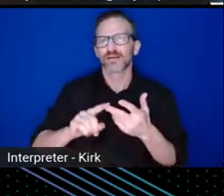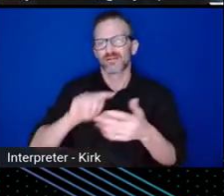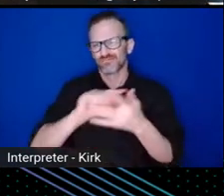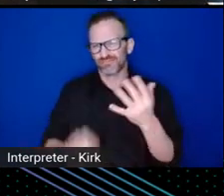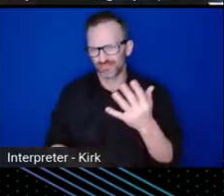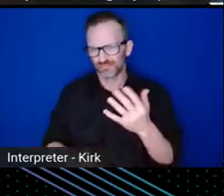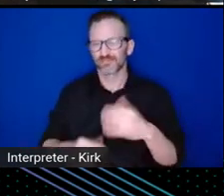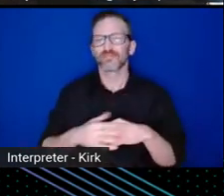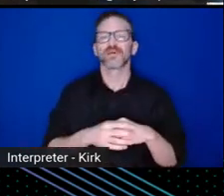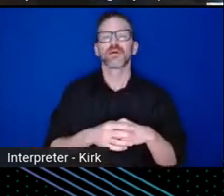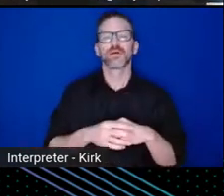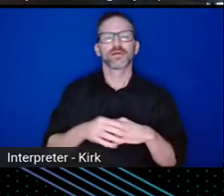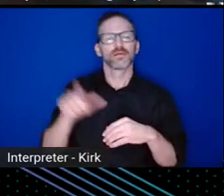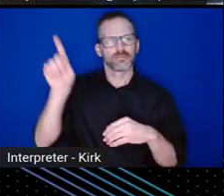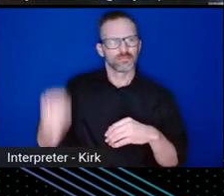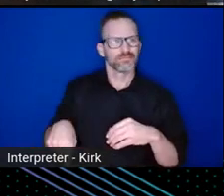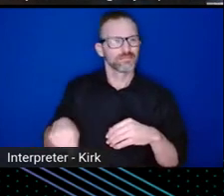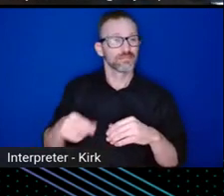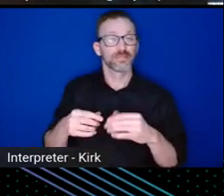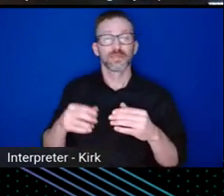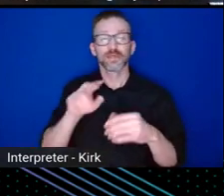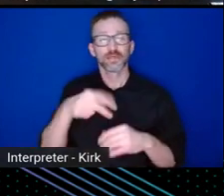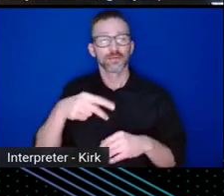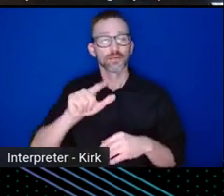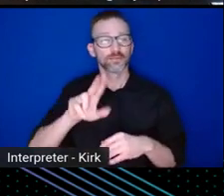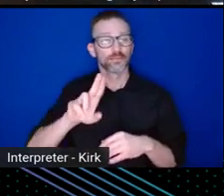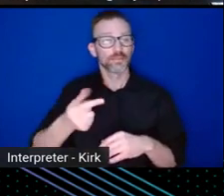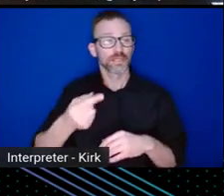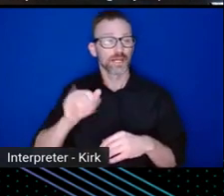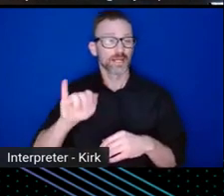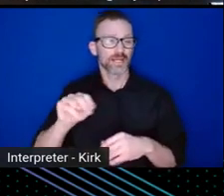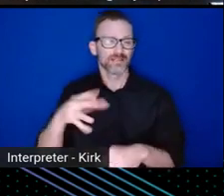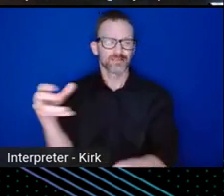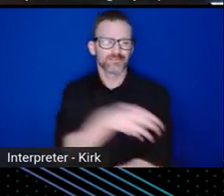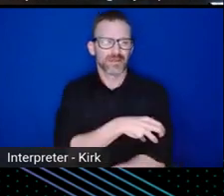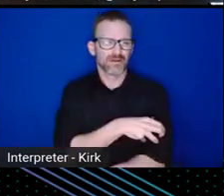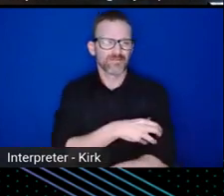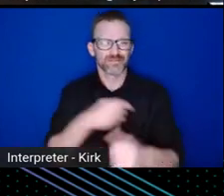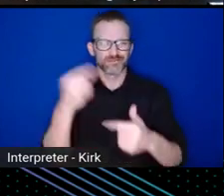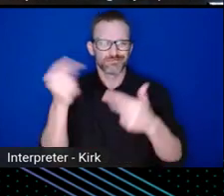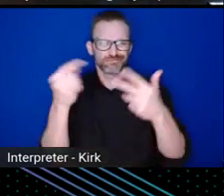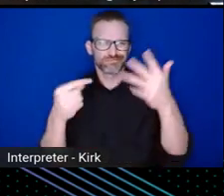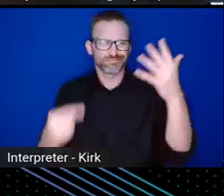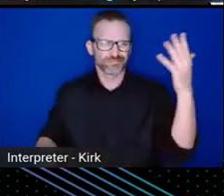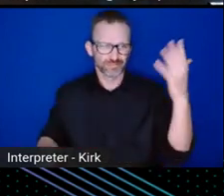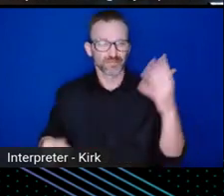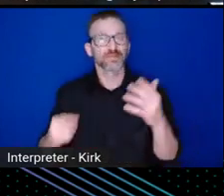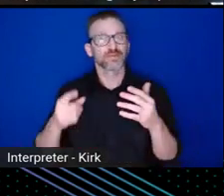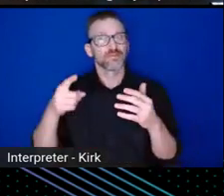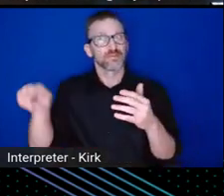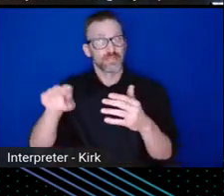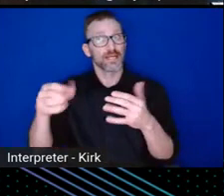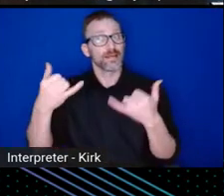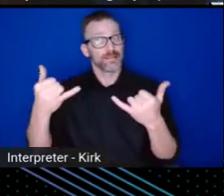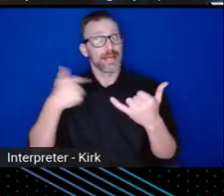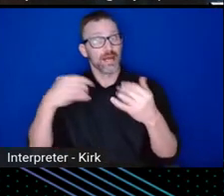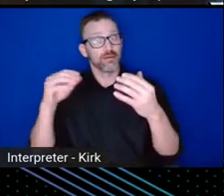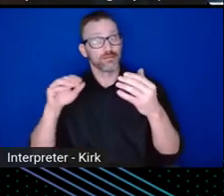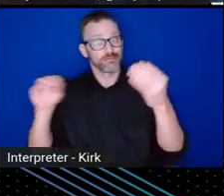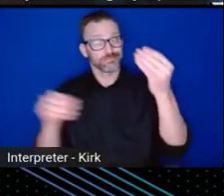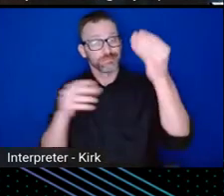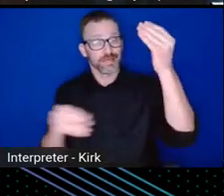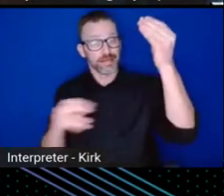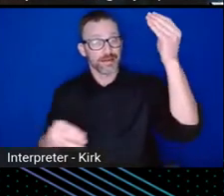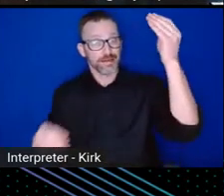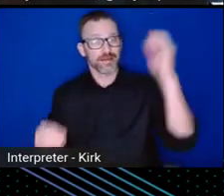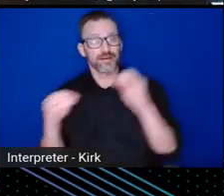that. So that's the power of plugins that are there. And I think they are improving on that front. They are creating more plugins,